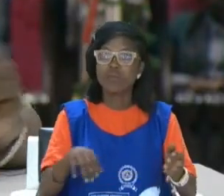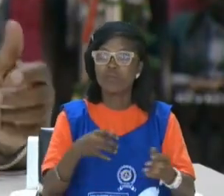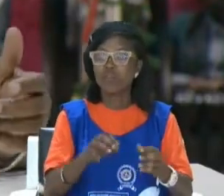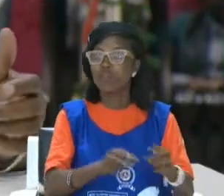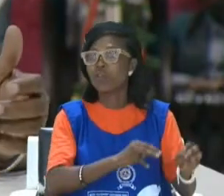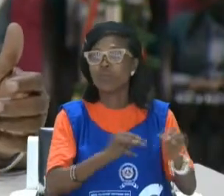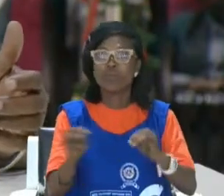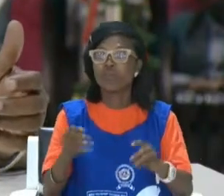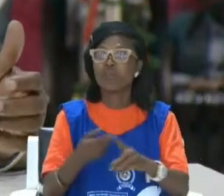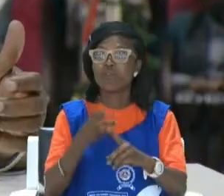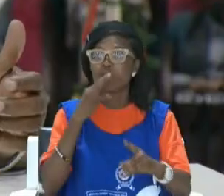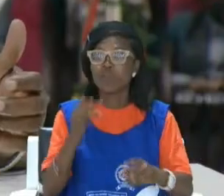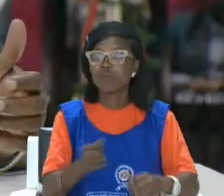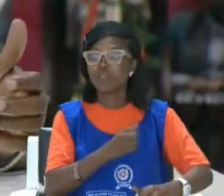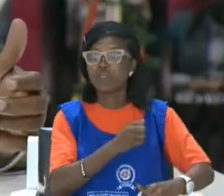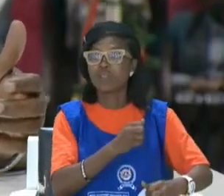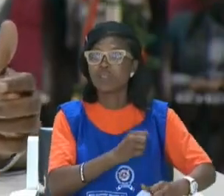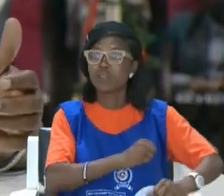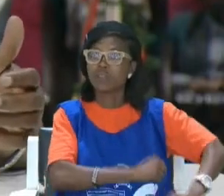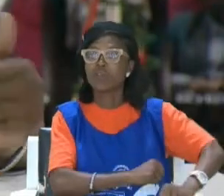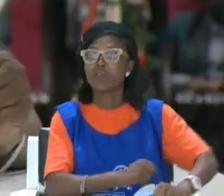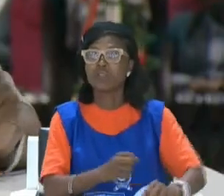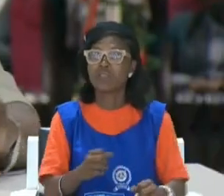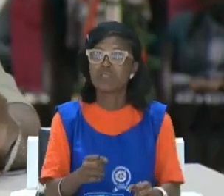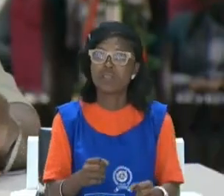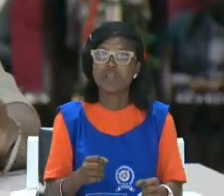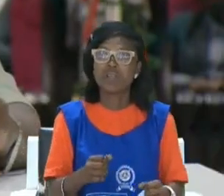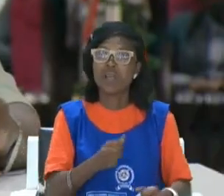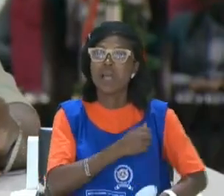and bought Keke Marua